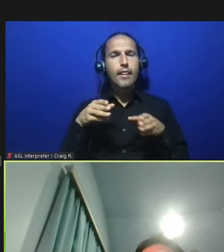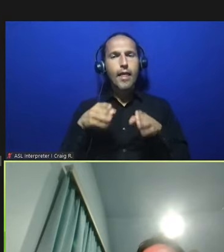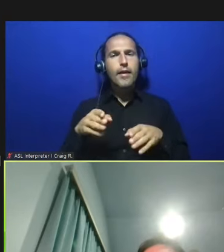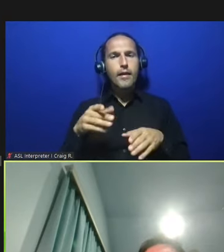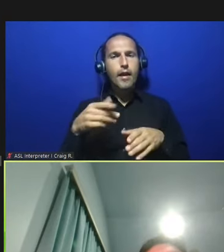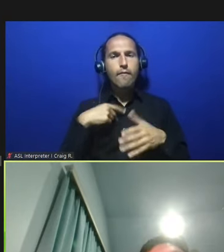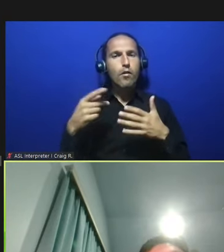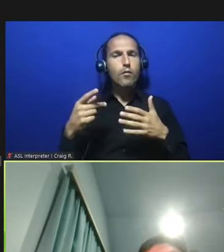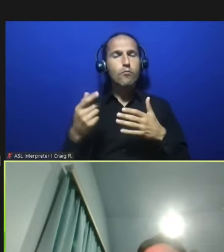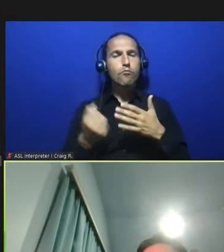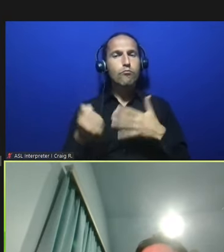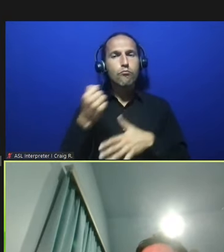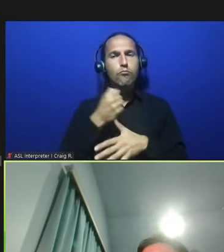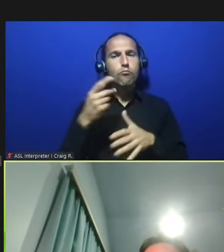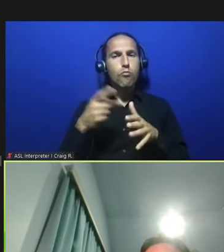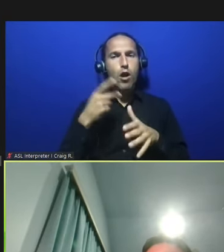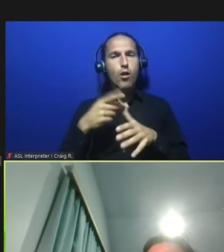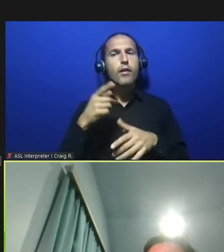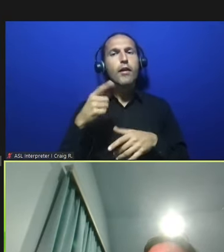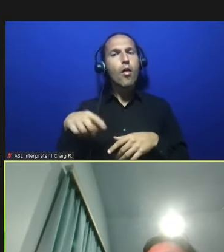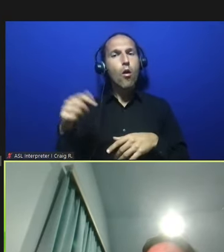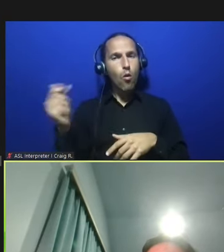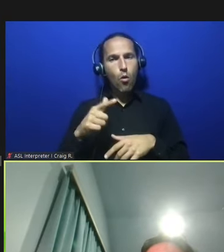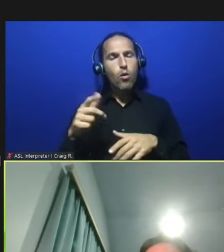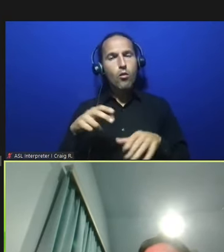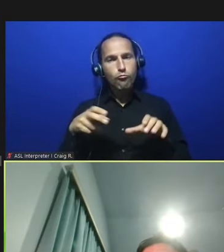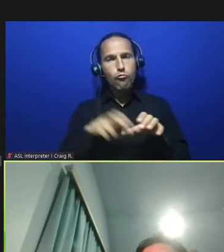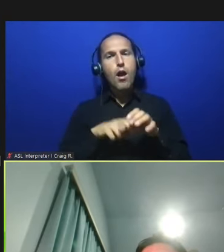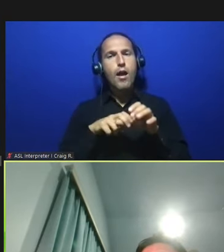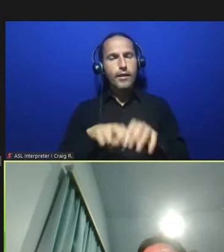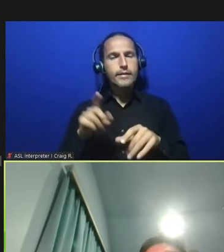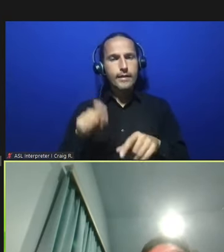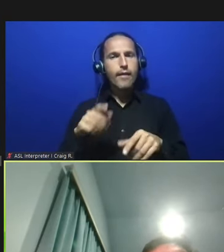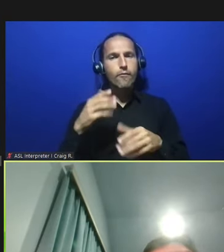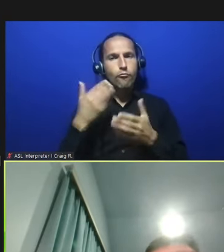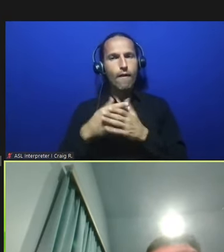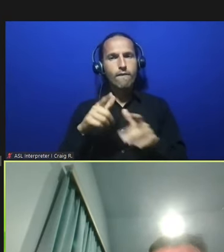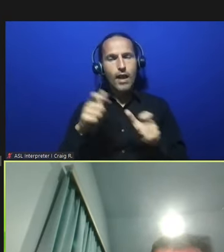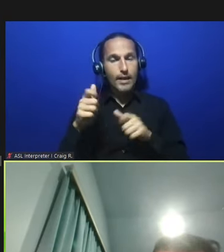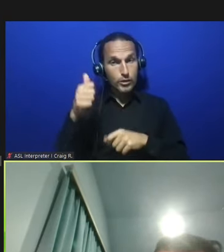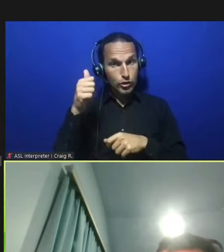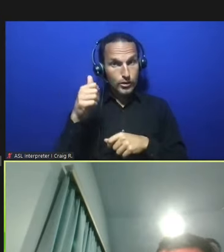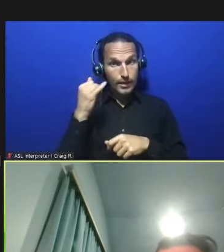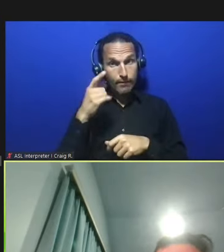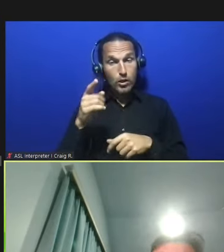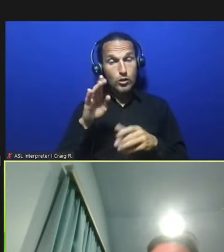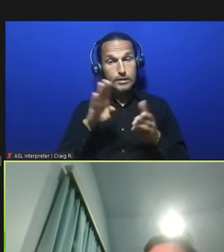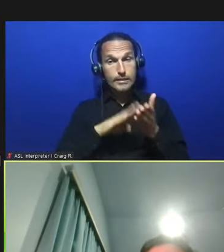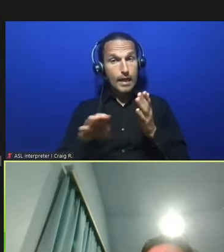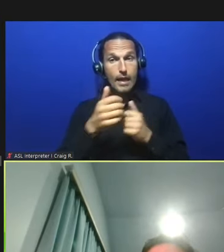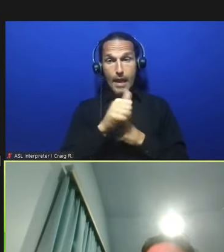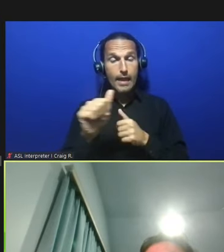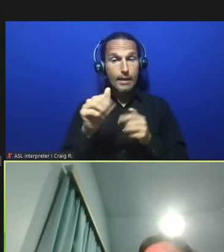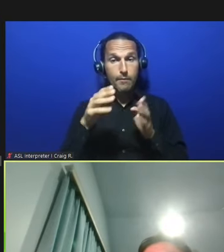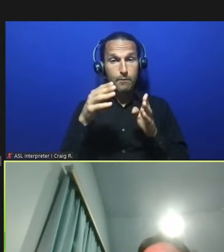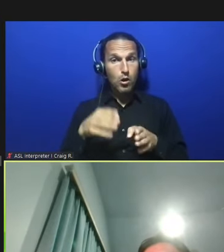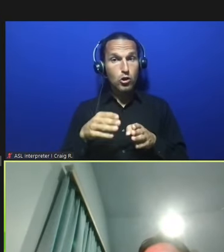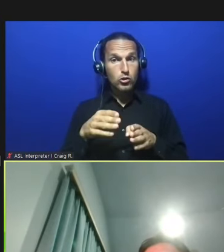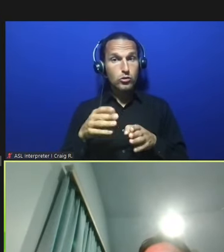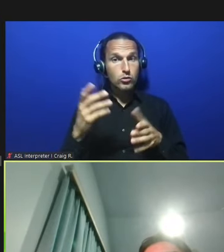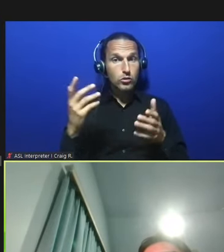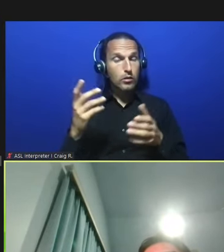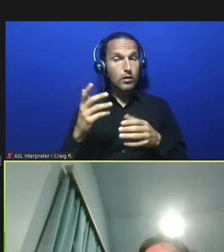it too. That way we could get our riders there much faster. And also, if you were to exempt anybody,